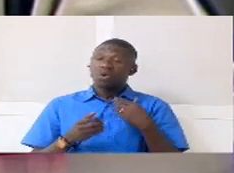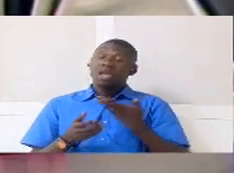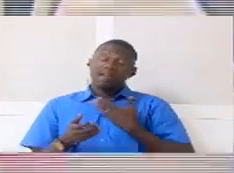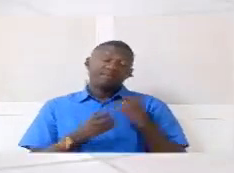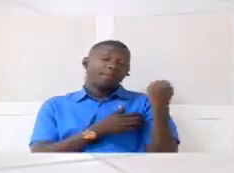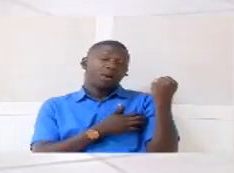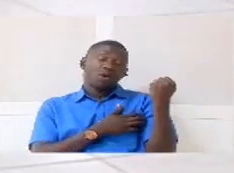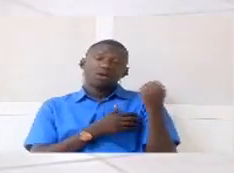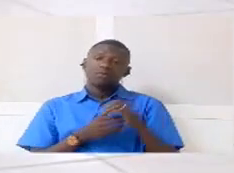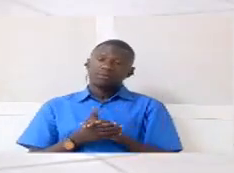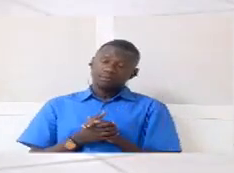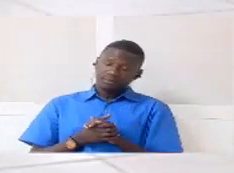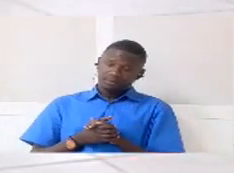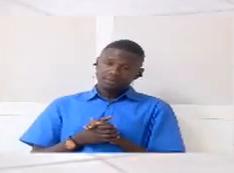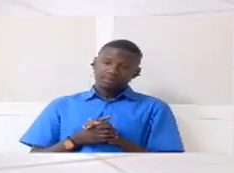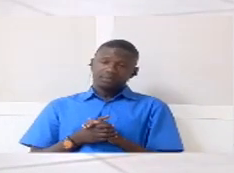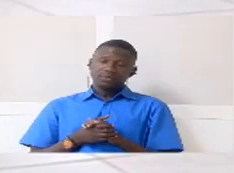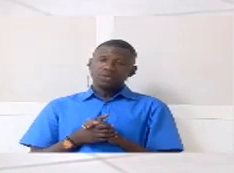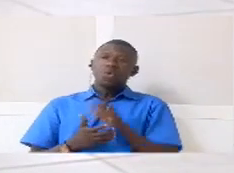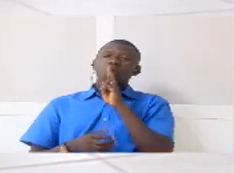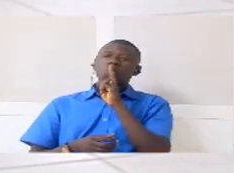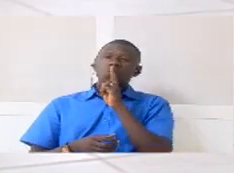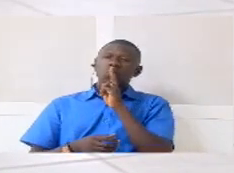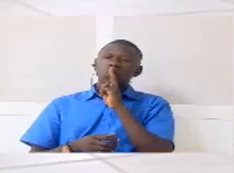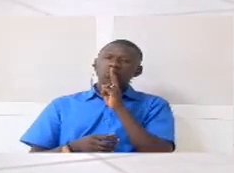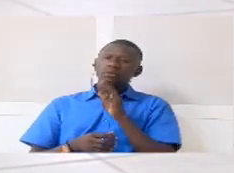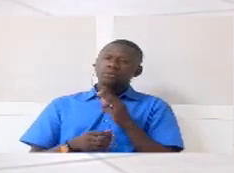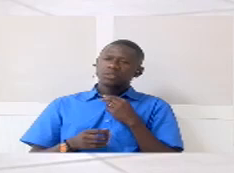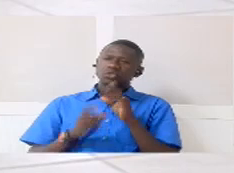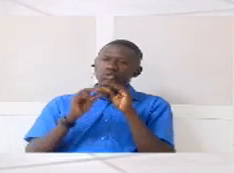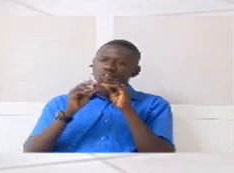Who was he referring to specifically? The